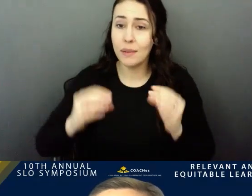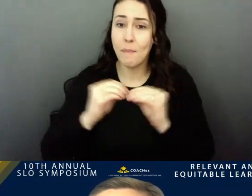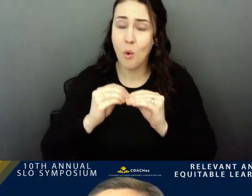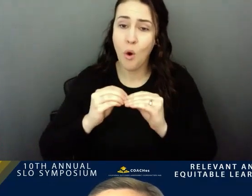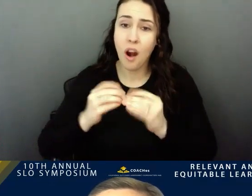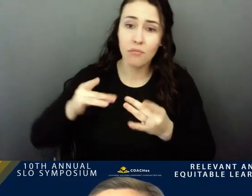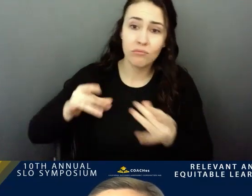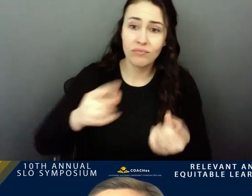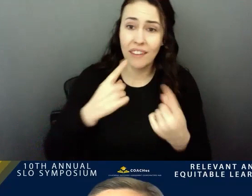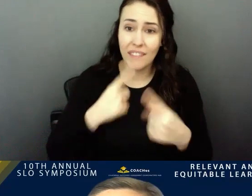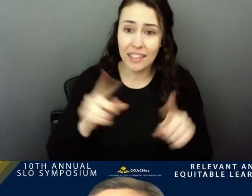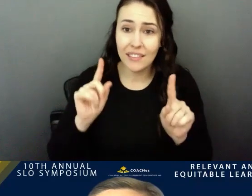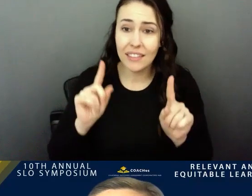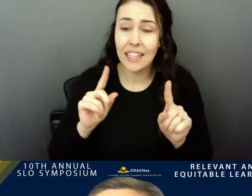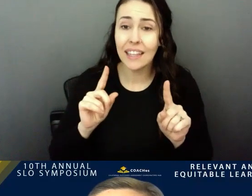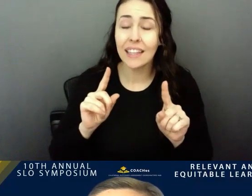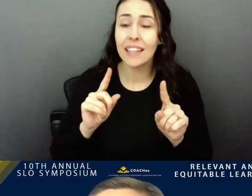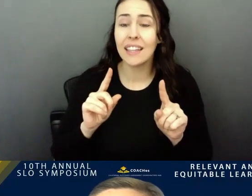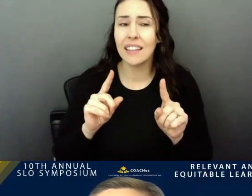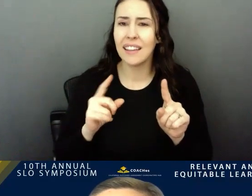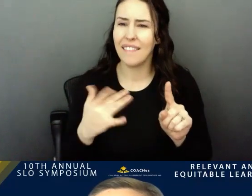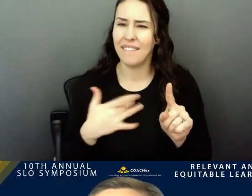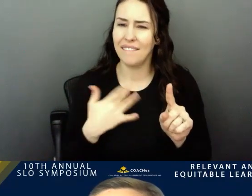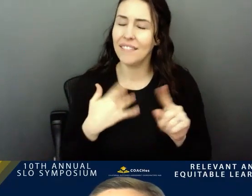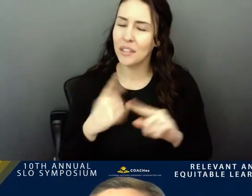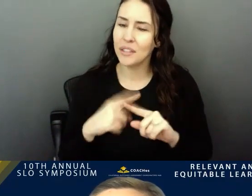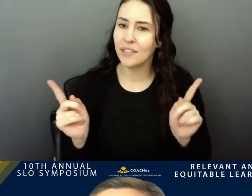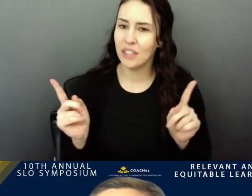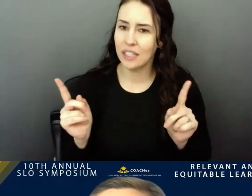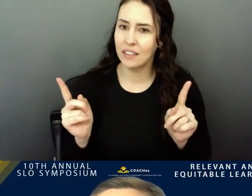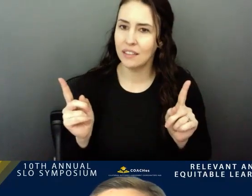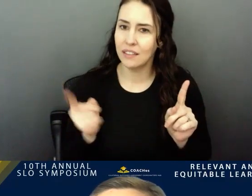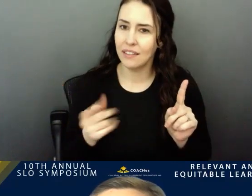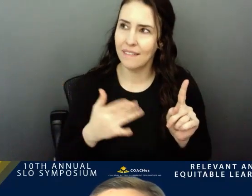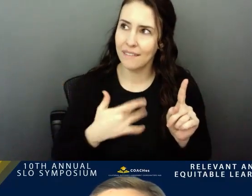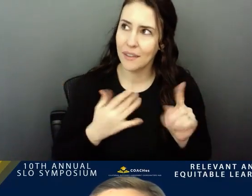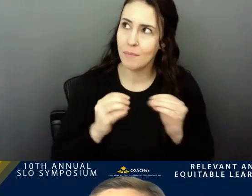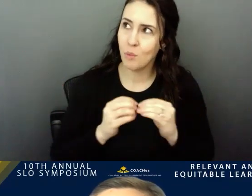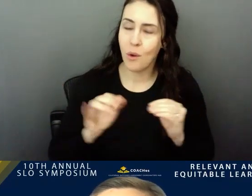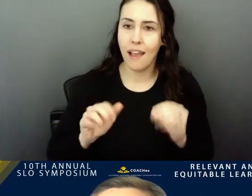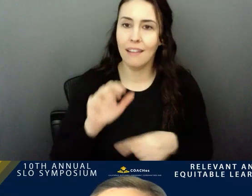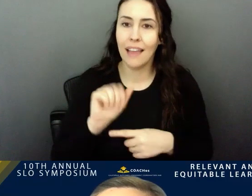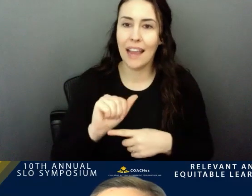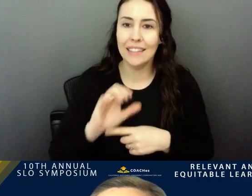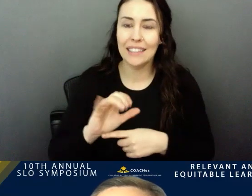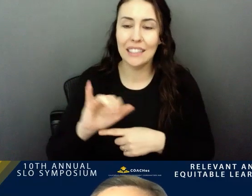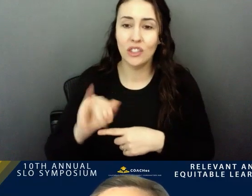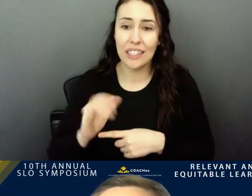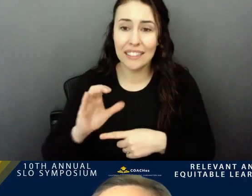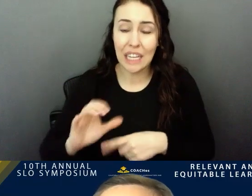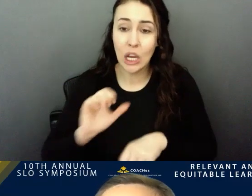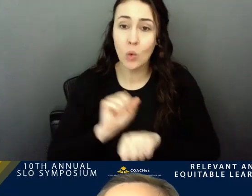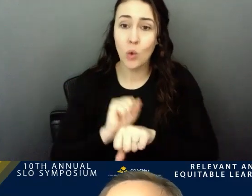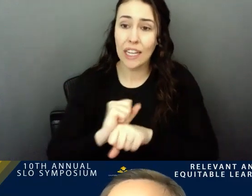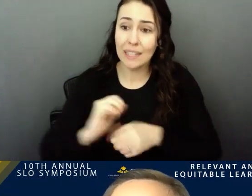that it just feels much different. It feels more like ACCJC is working with you rather